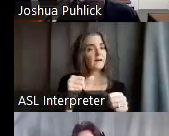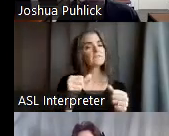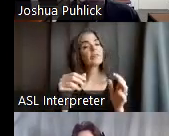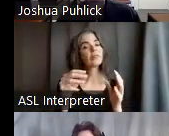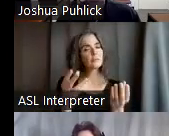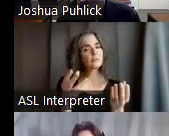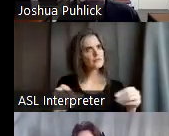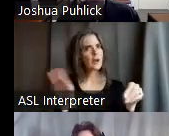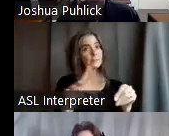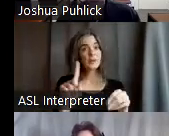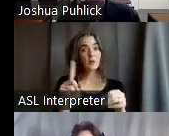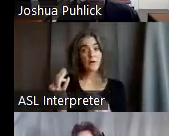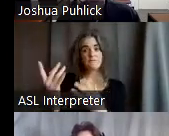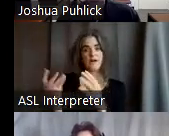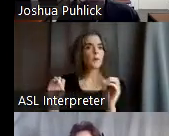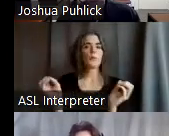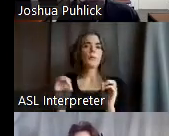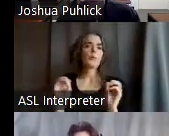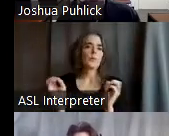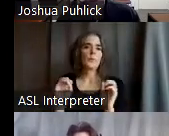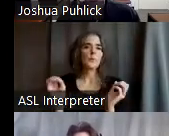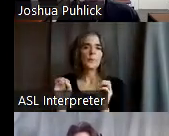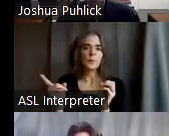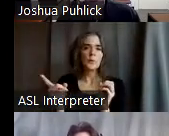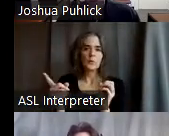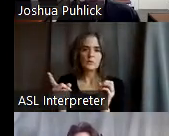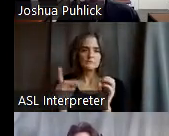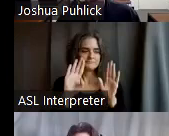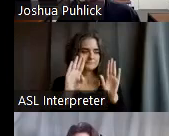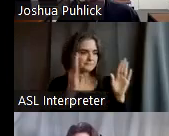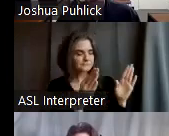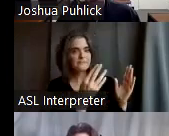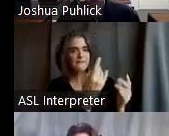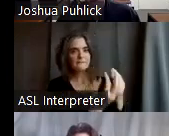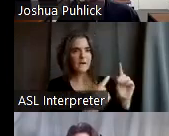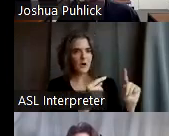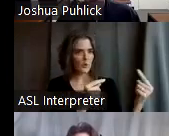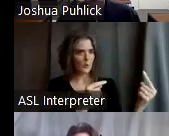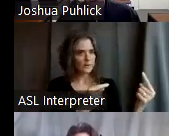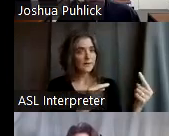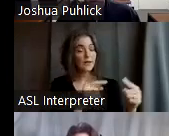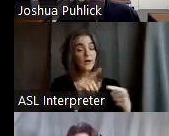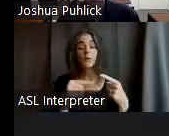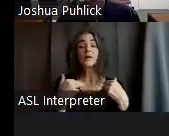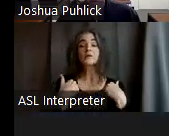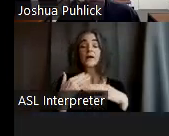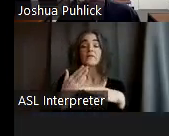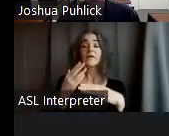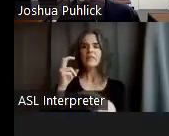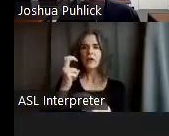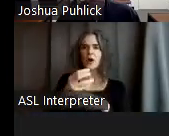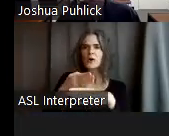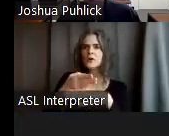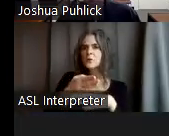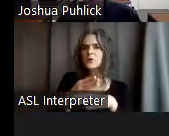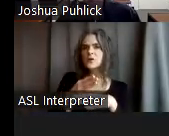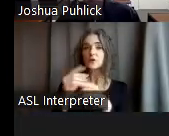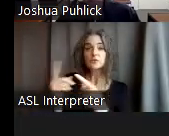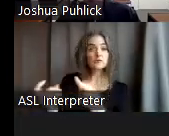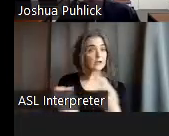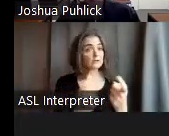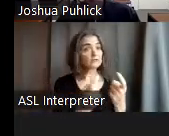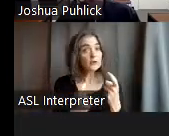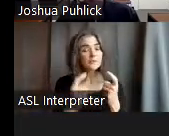excluded. And really, once you have this hardwood recruitment and you start to